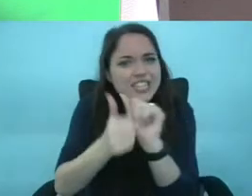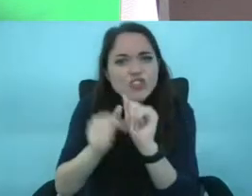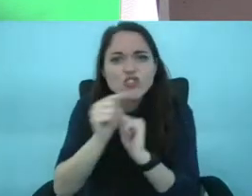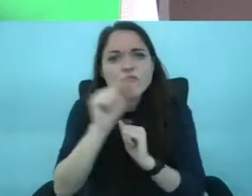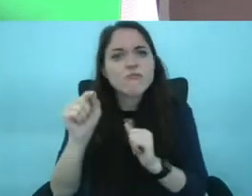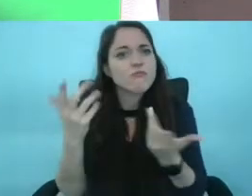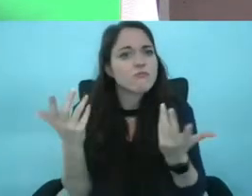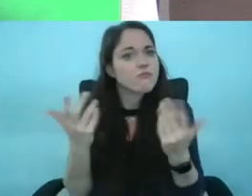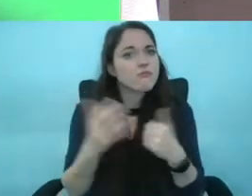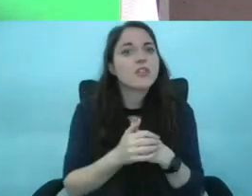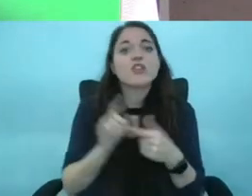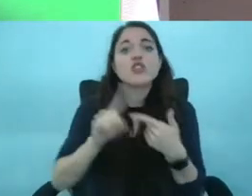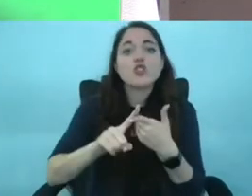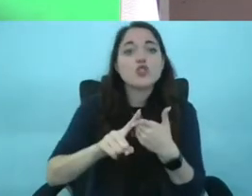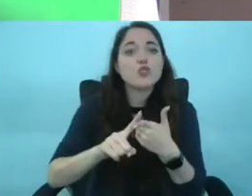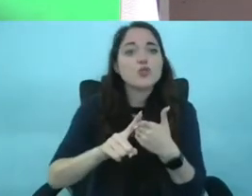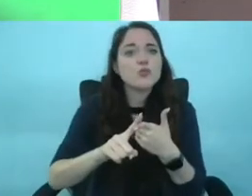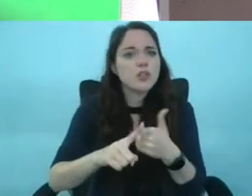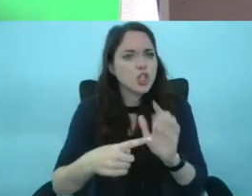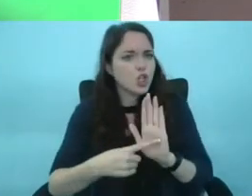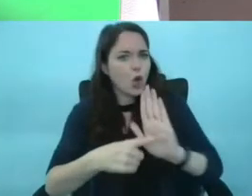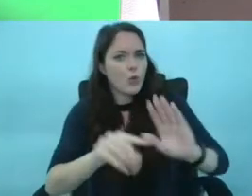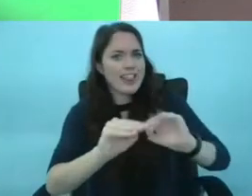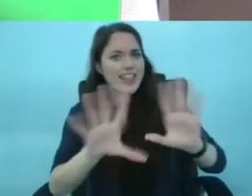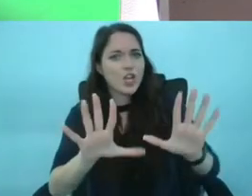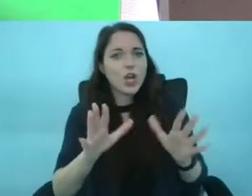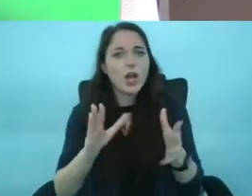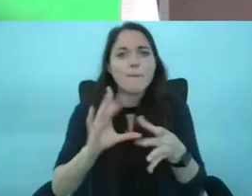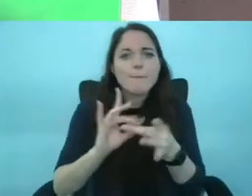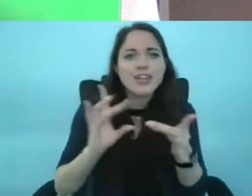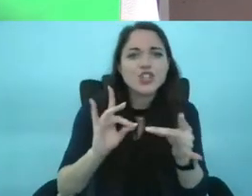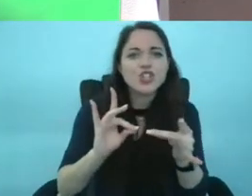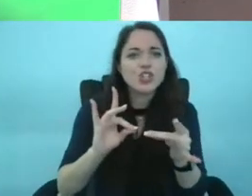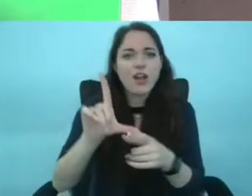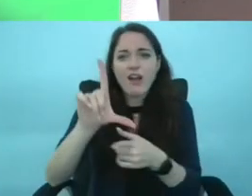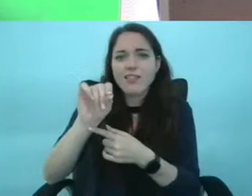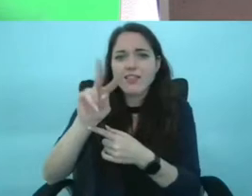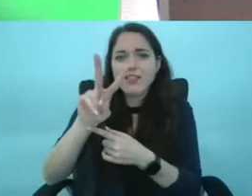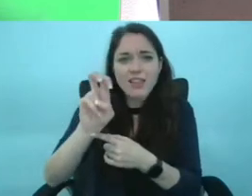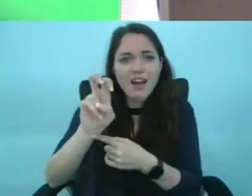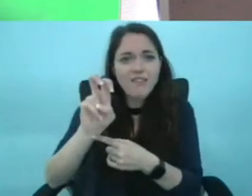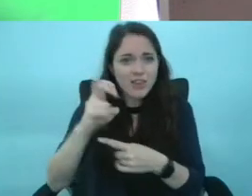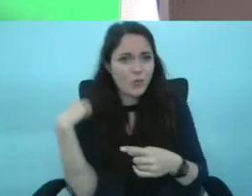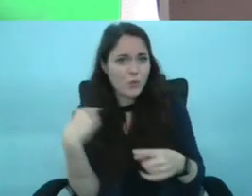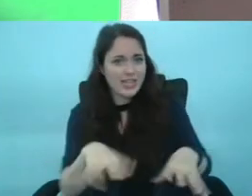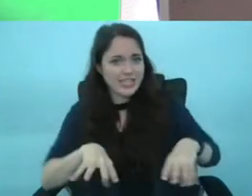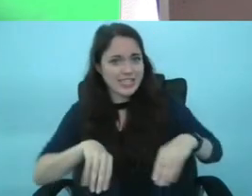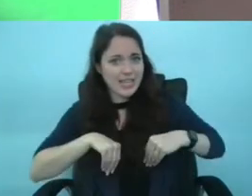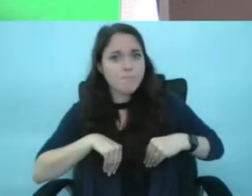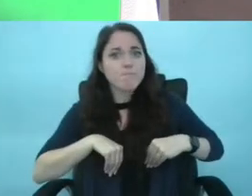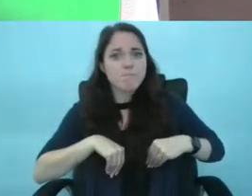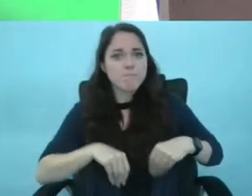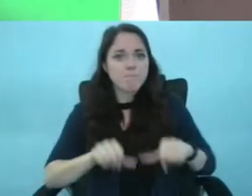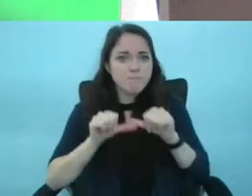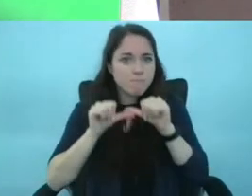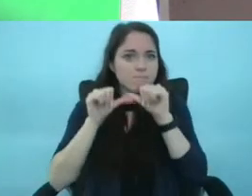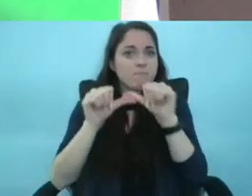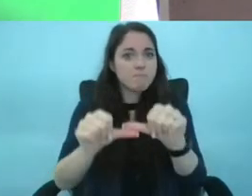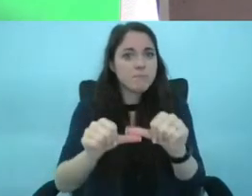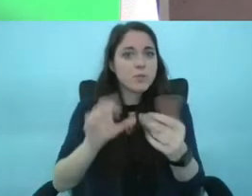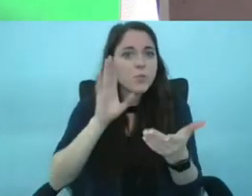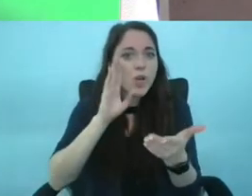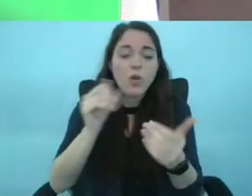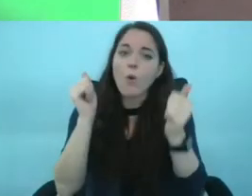a message of love and acceptance into the future. It takes all of us to do that.